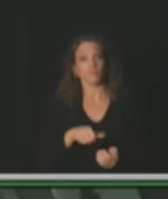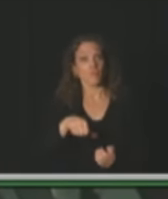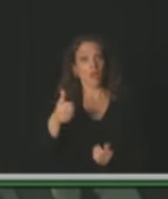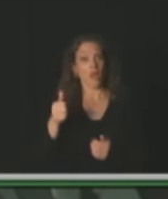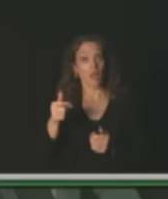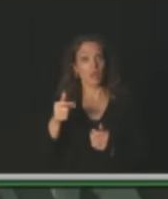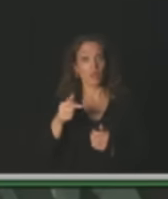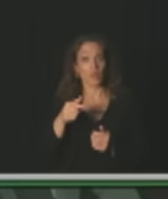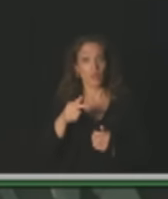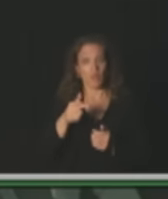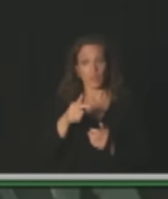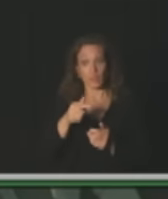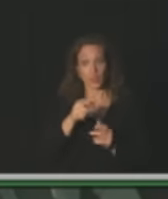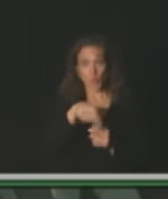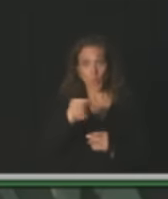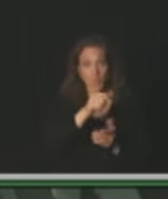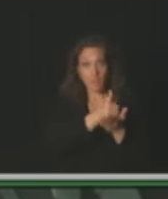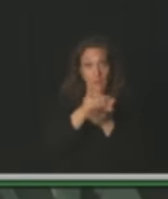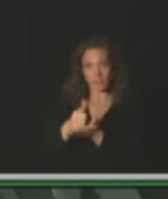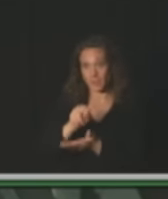help Nayeli.